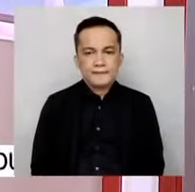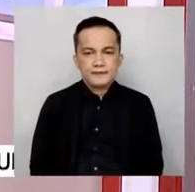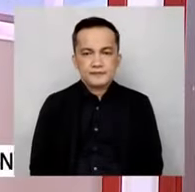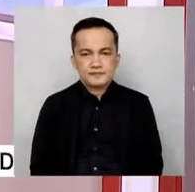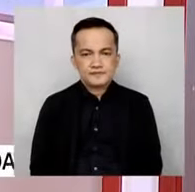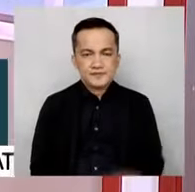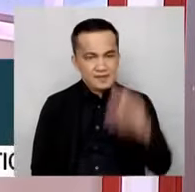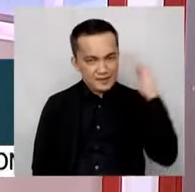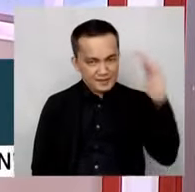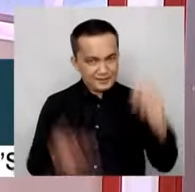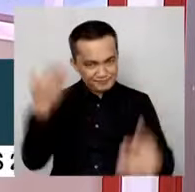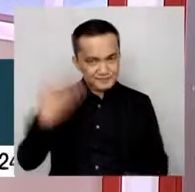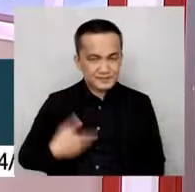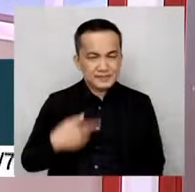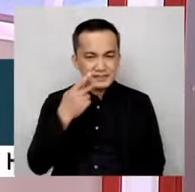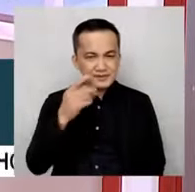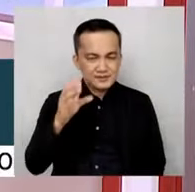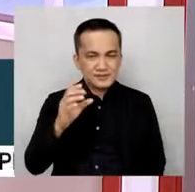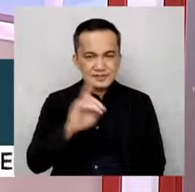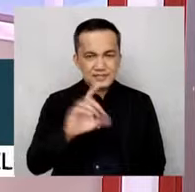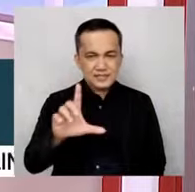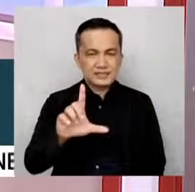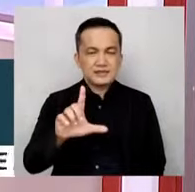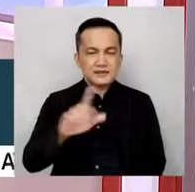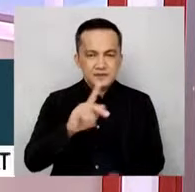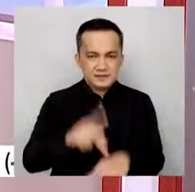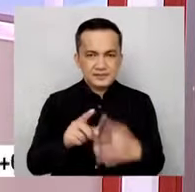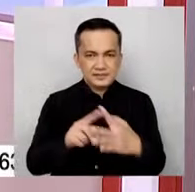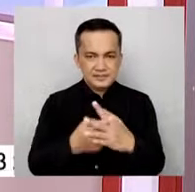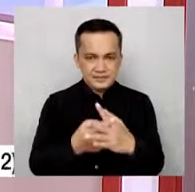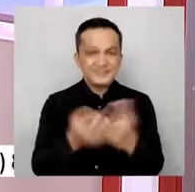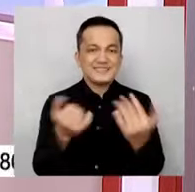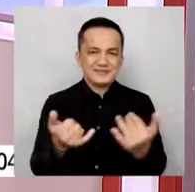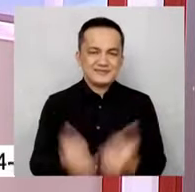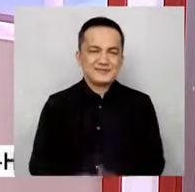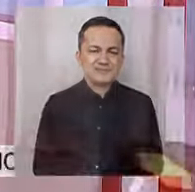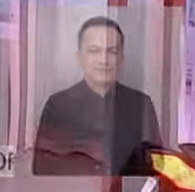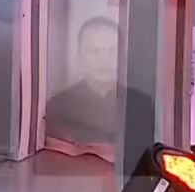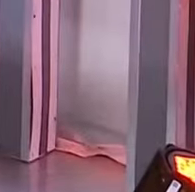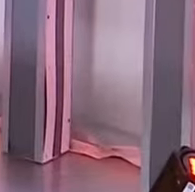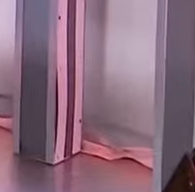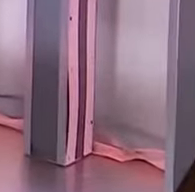Hi, I'm Carmina Constantino. Dateline Philippines begins right now.